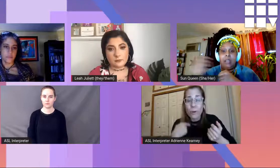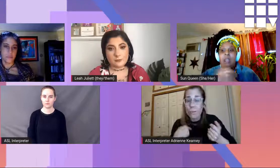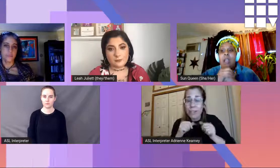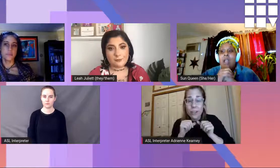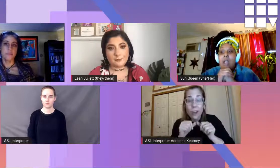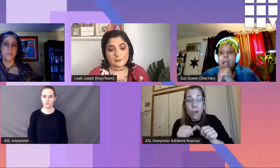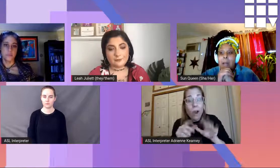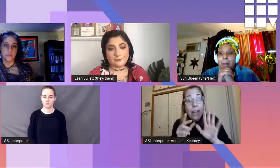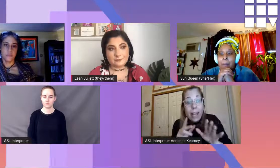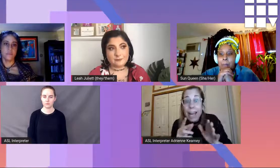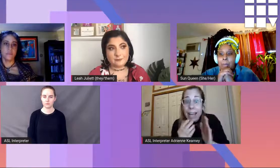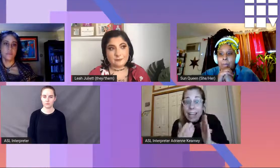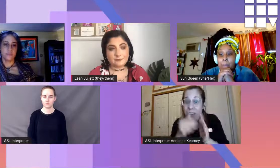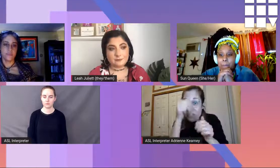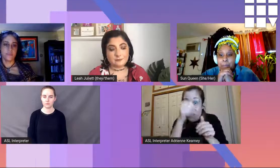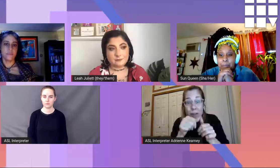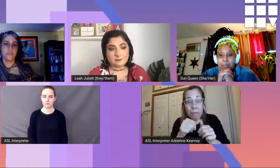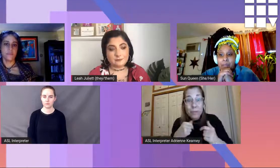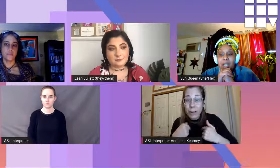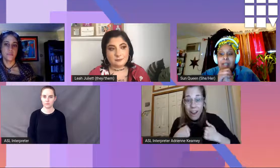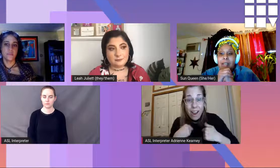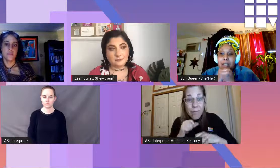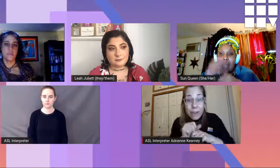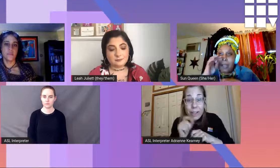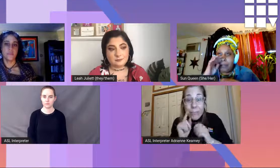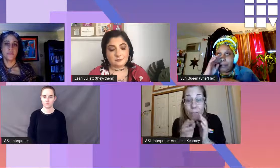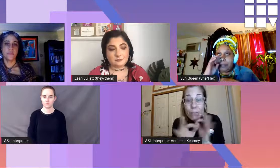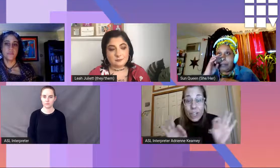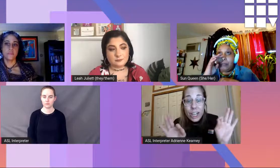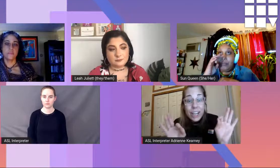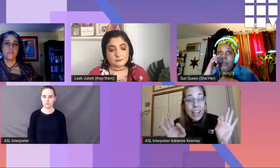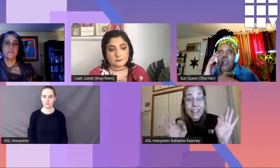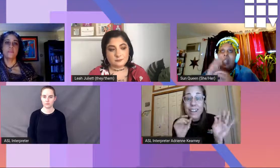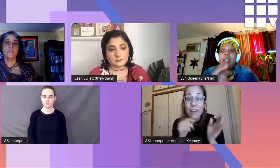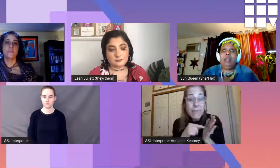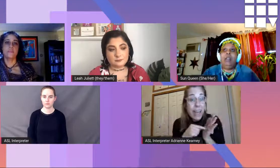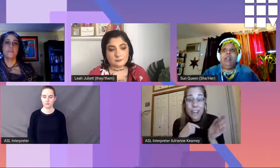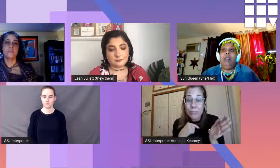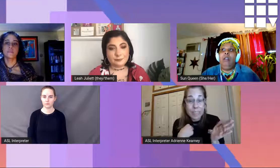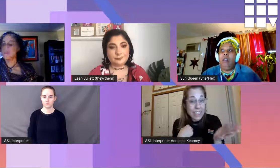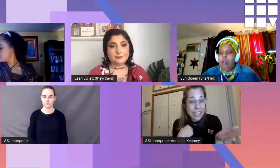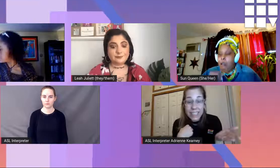it. And it's a lot.